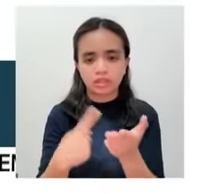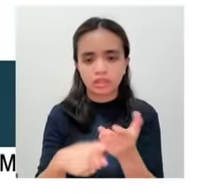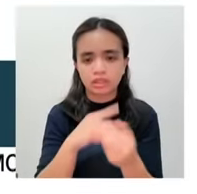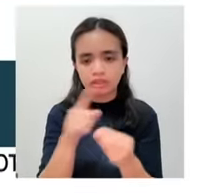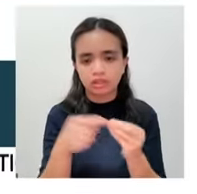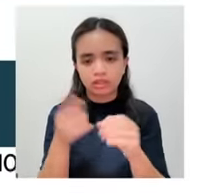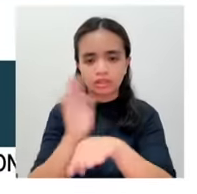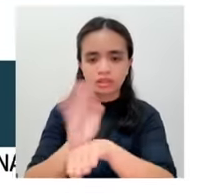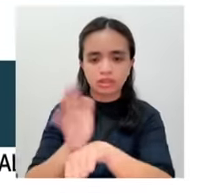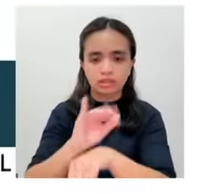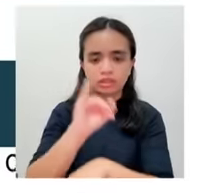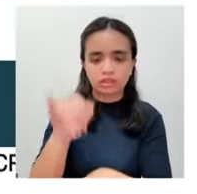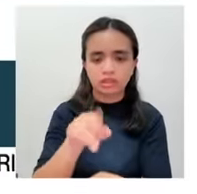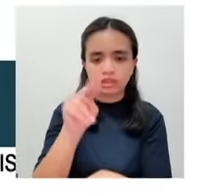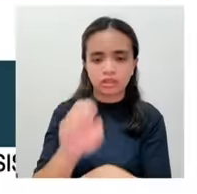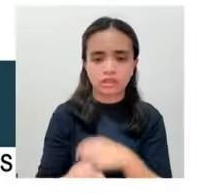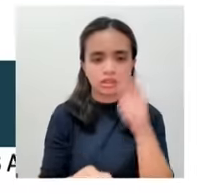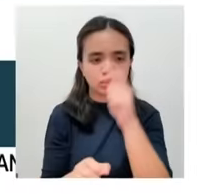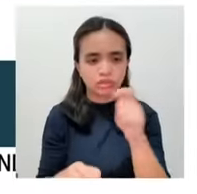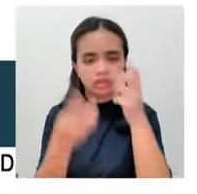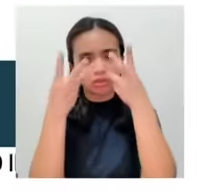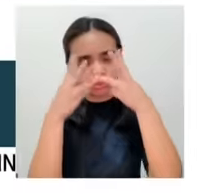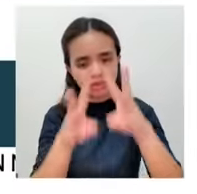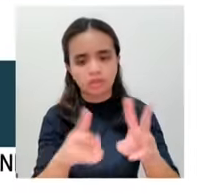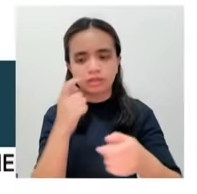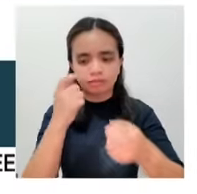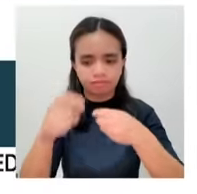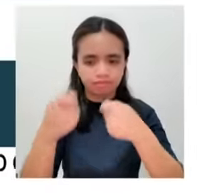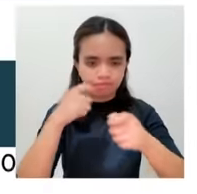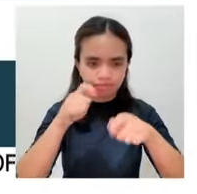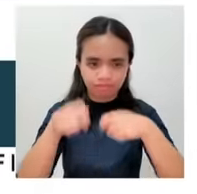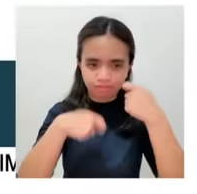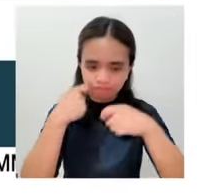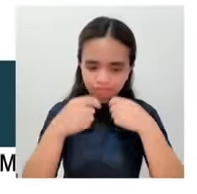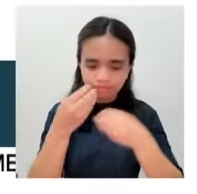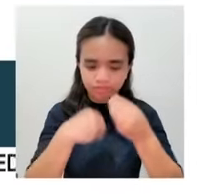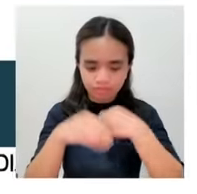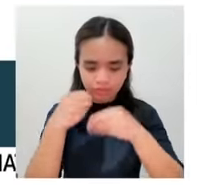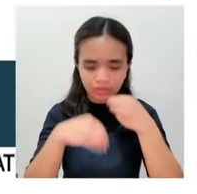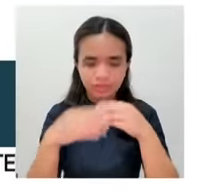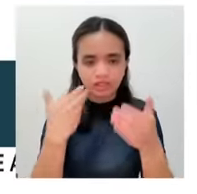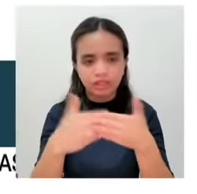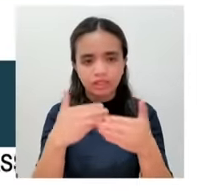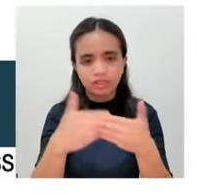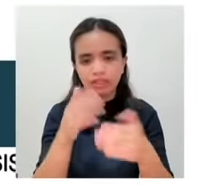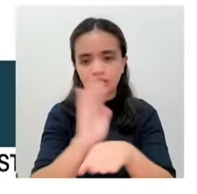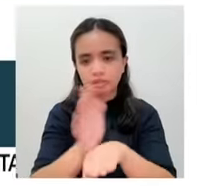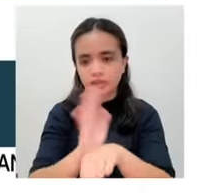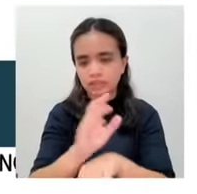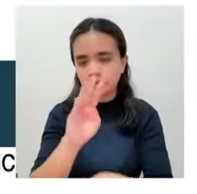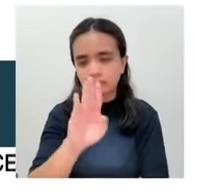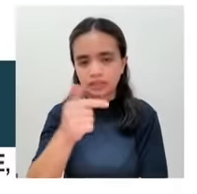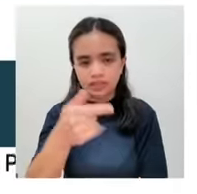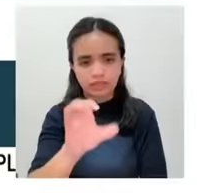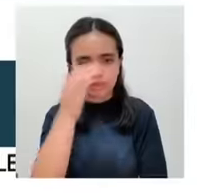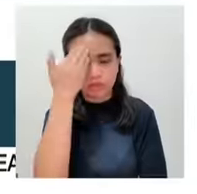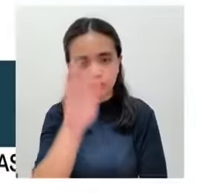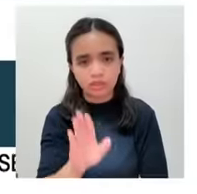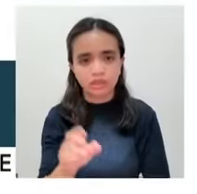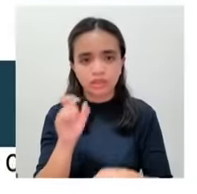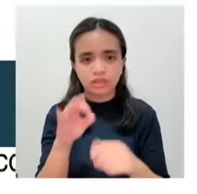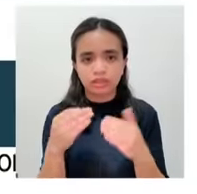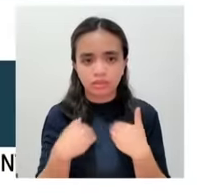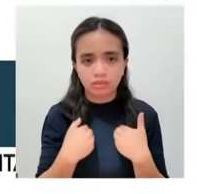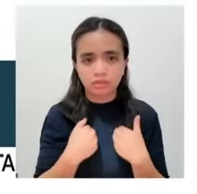movie Dune. Mm-mm. Tuesday noon tayo, tapos kain tayo. Yung sine sa may BGC yata, I don't know how to do it. Kung may Dune